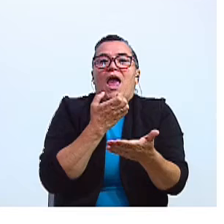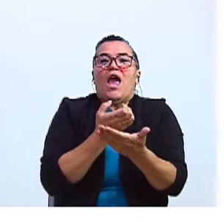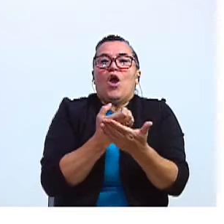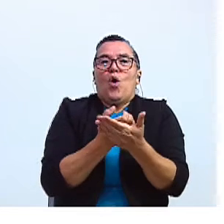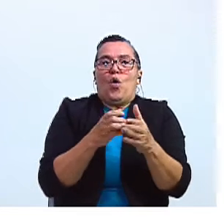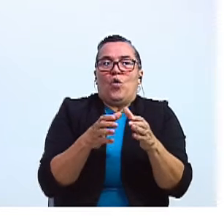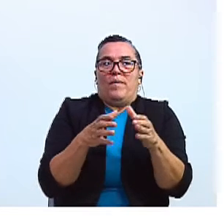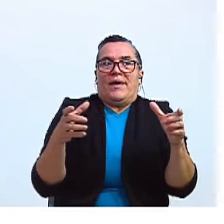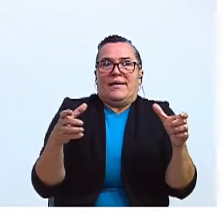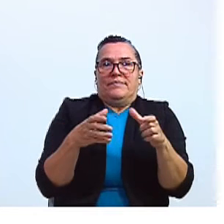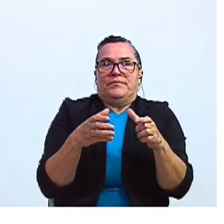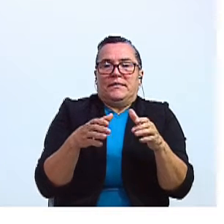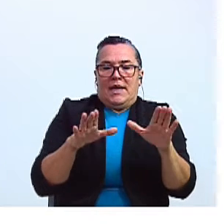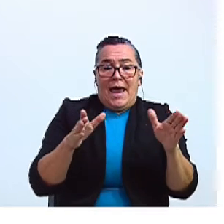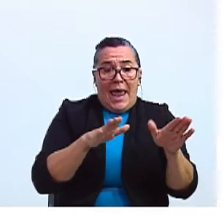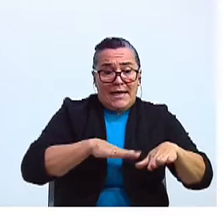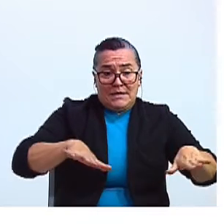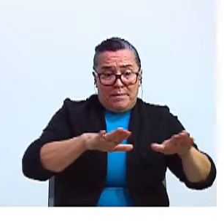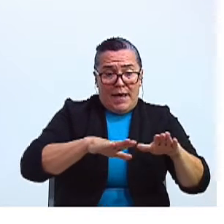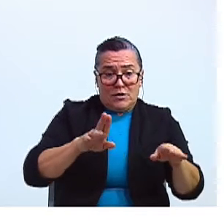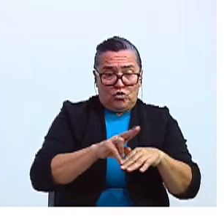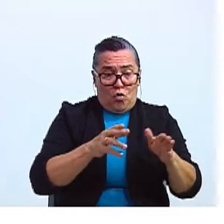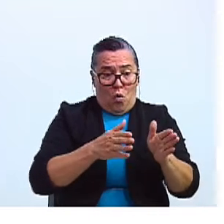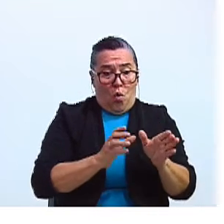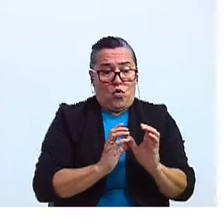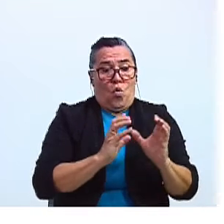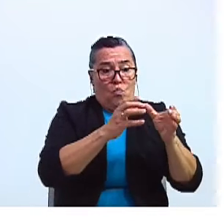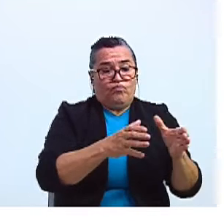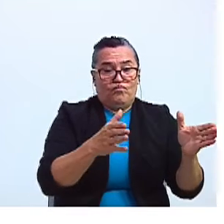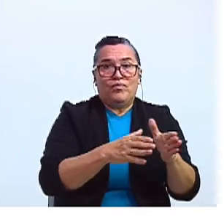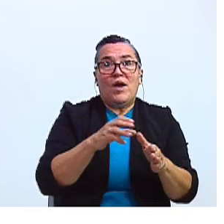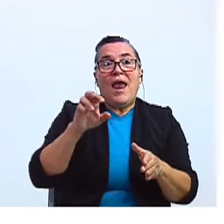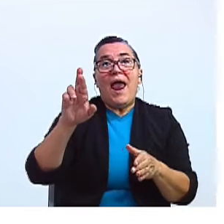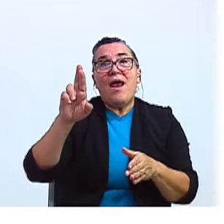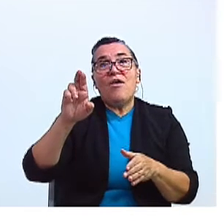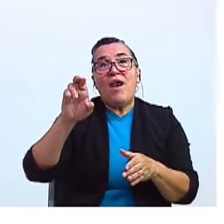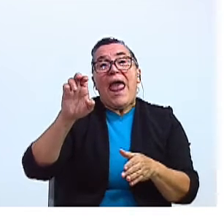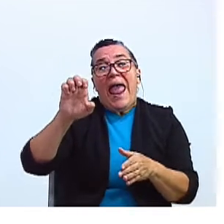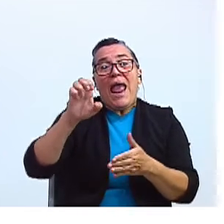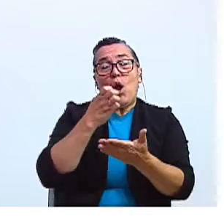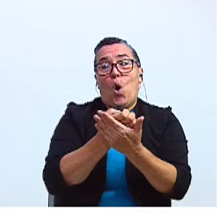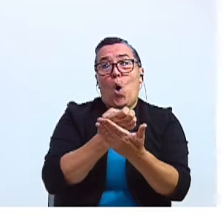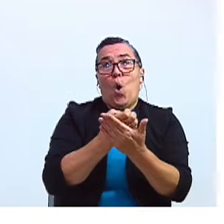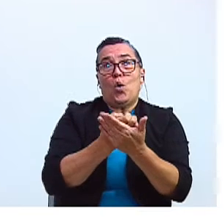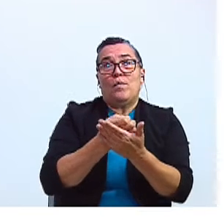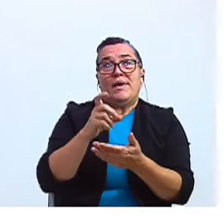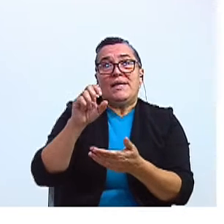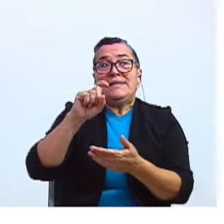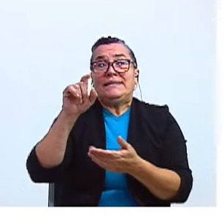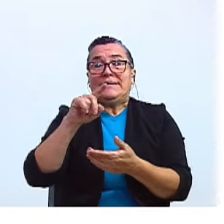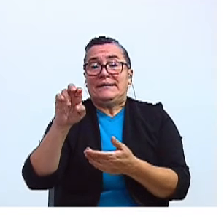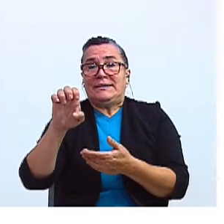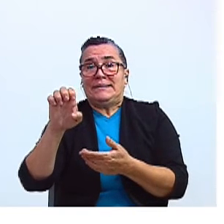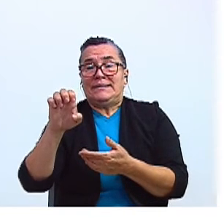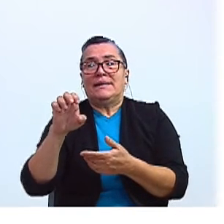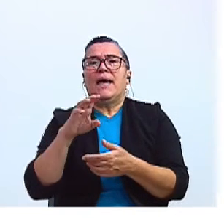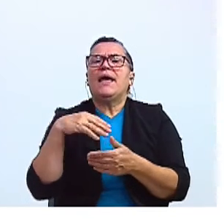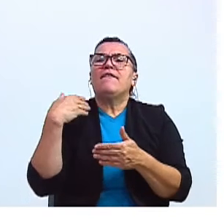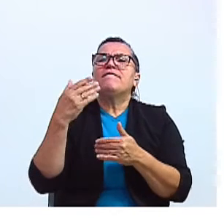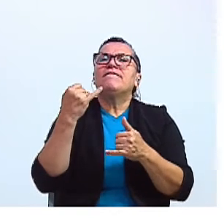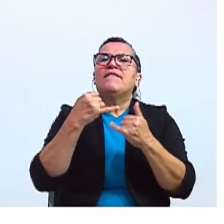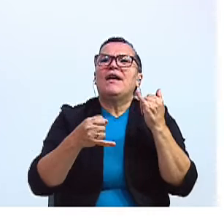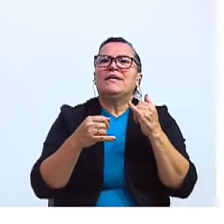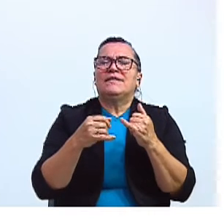to reduce the space where you are going to place it. Okay, think about that. And finally, we have the next